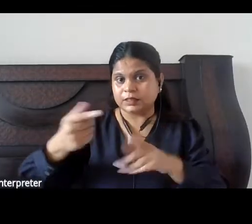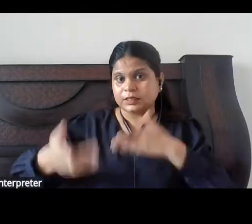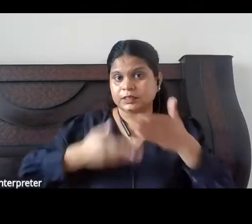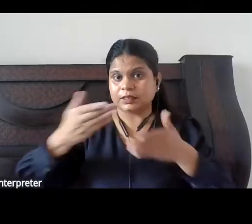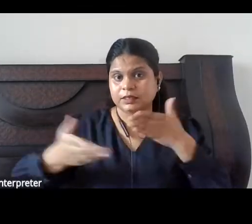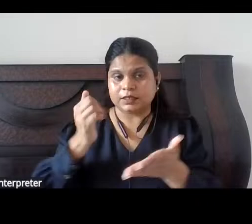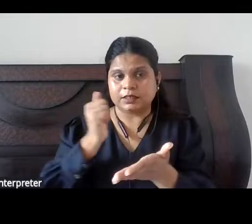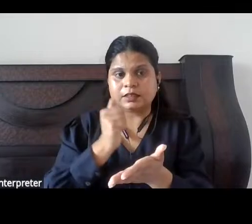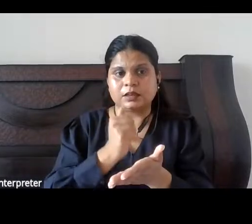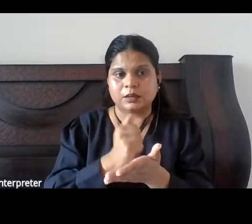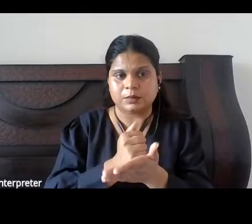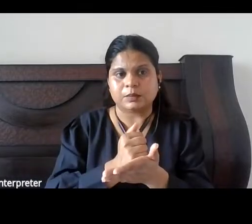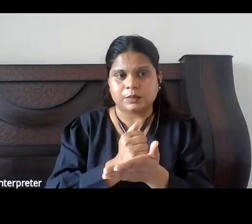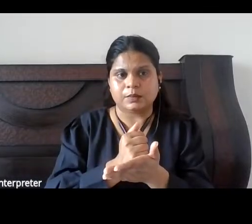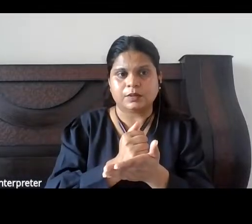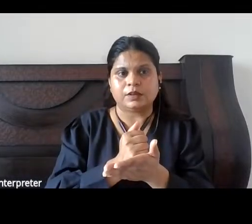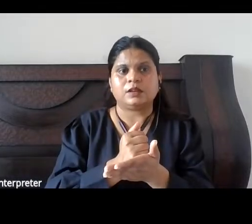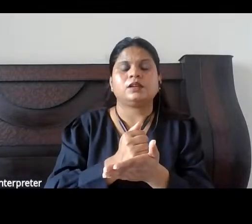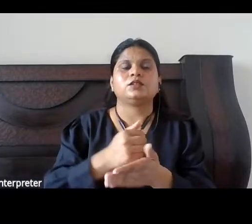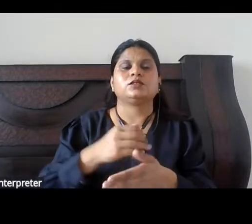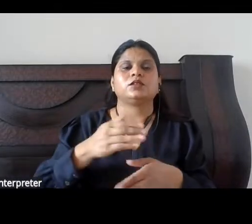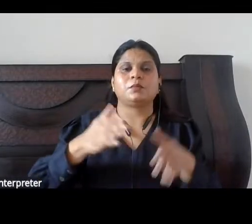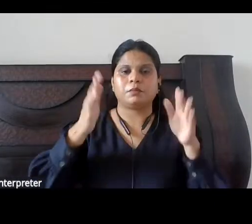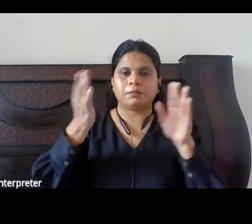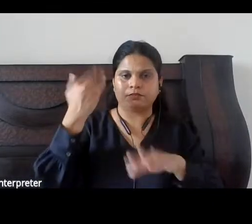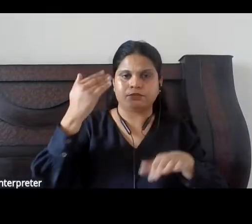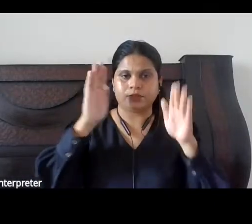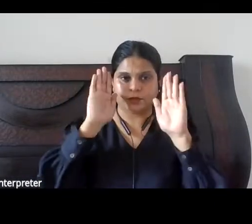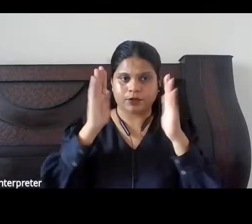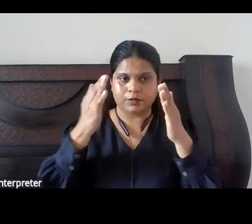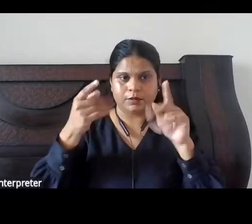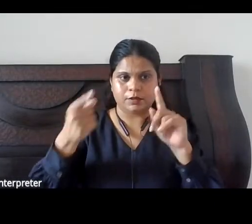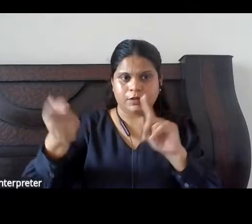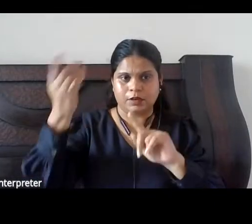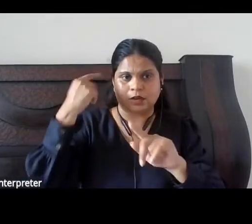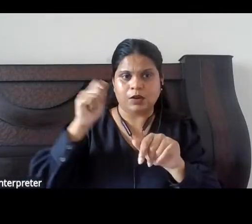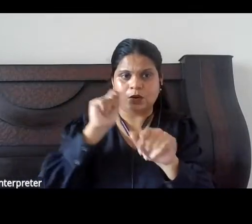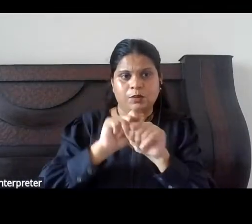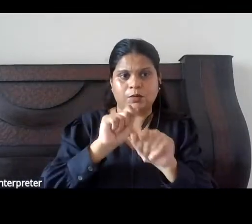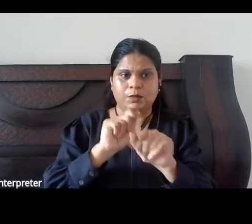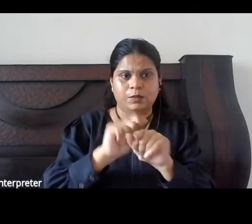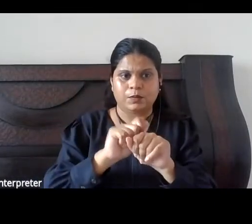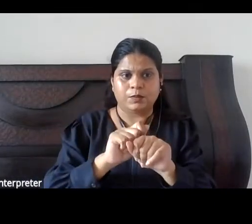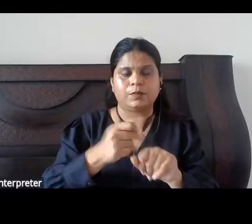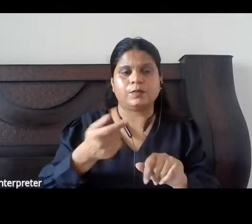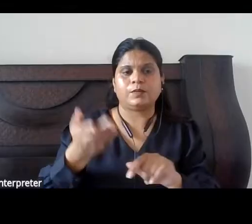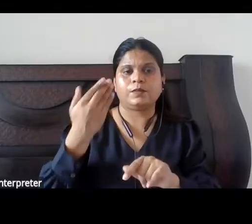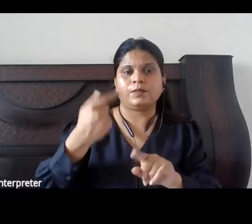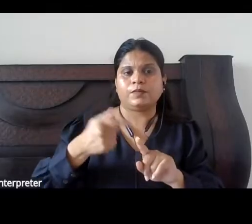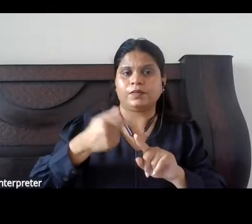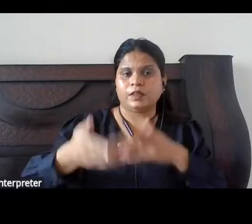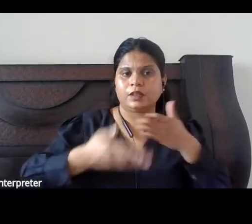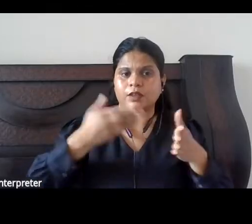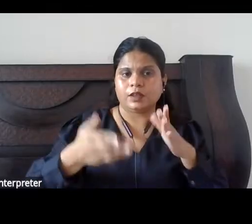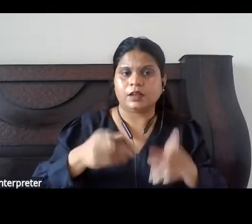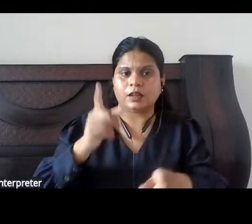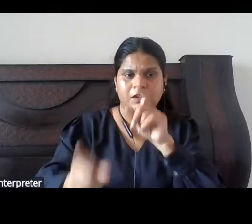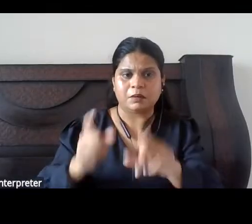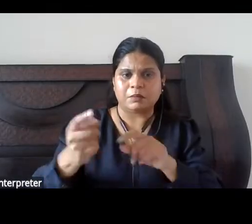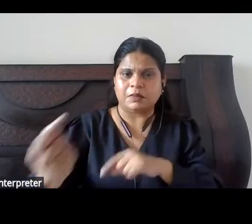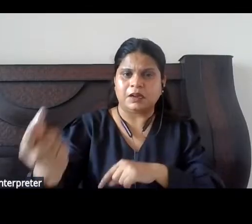have a son with autism. But last time in 2011 census, I remember a school teacher who was trained as an enumerator just came and